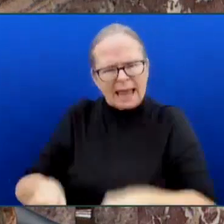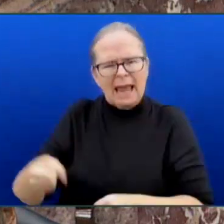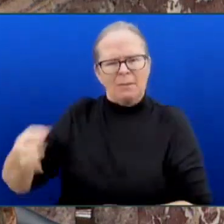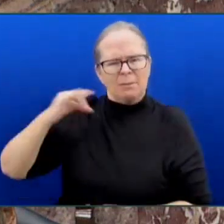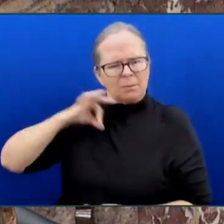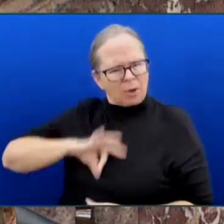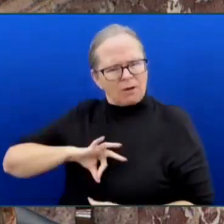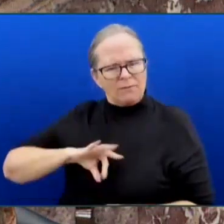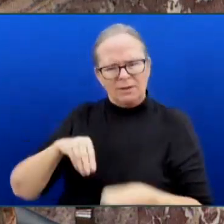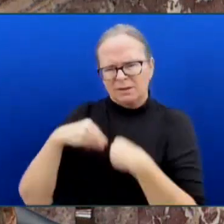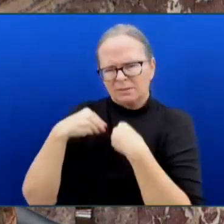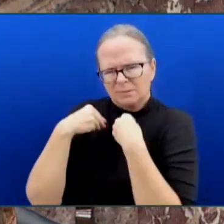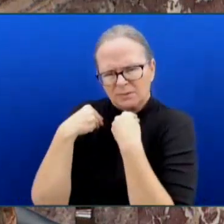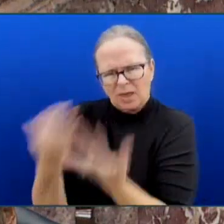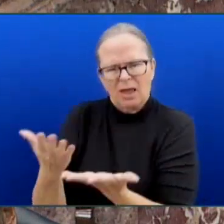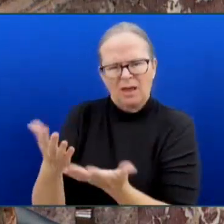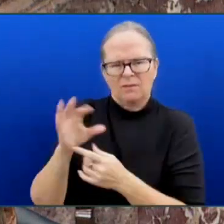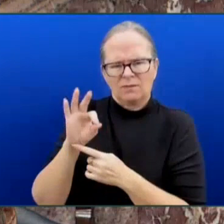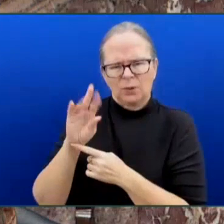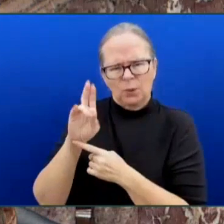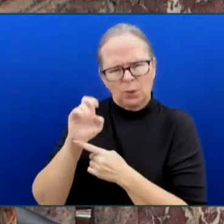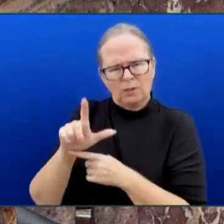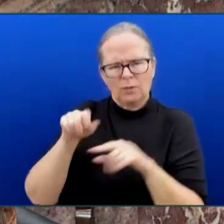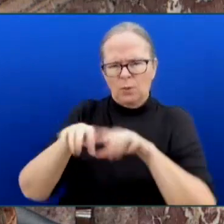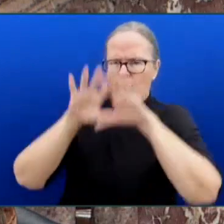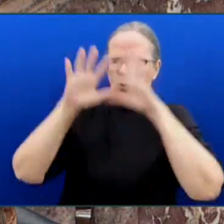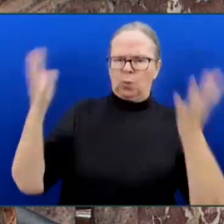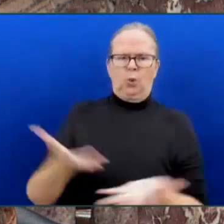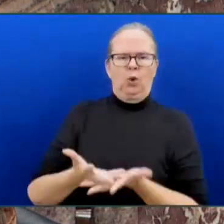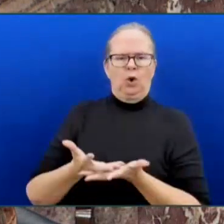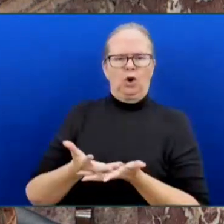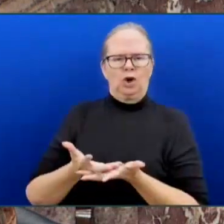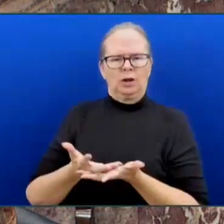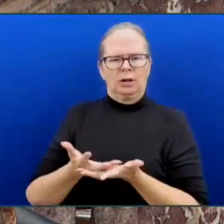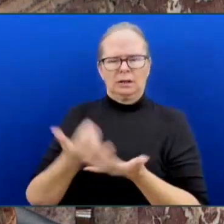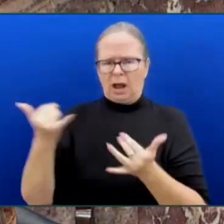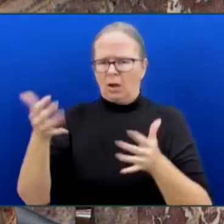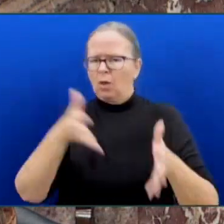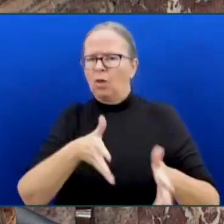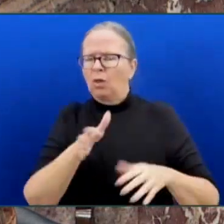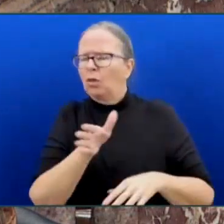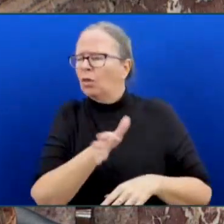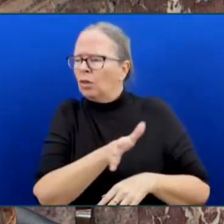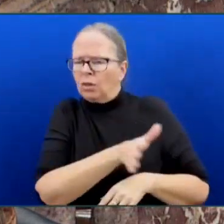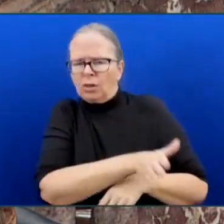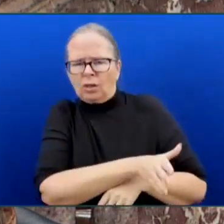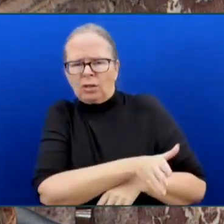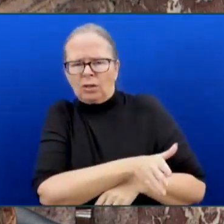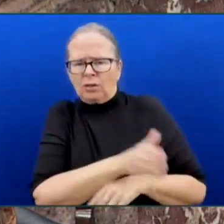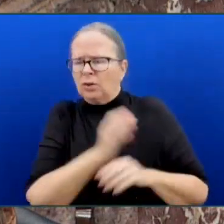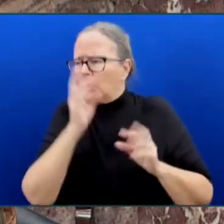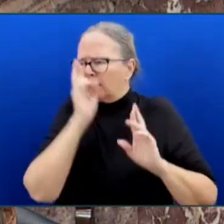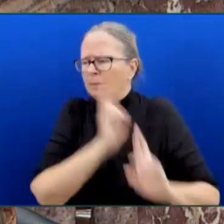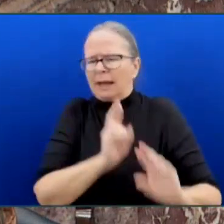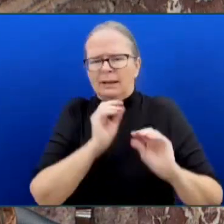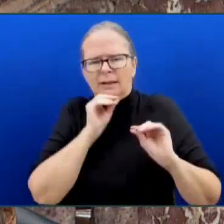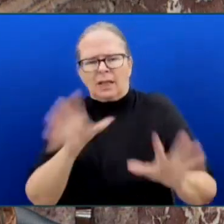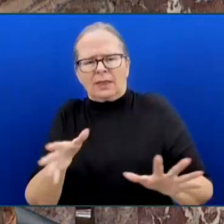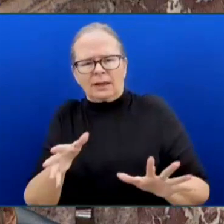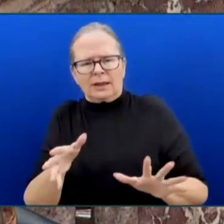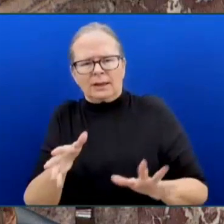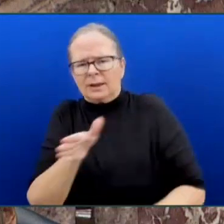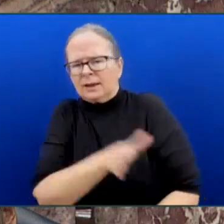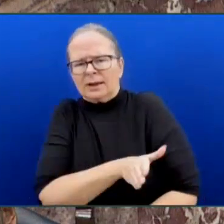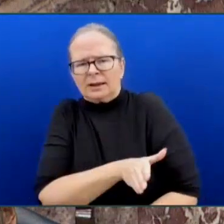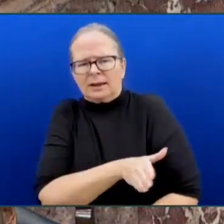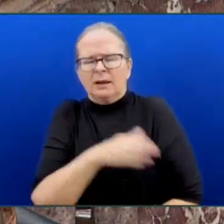complete and utter disregard and disrespect. My question to the Premier, how can the Premier possibly defend a